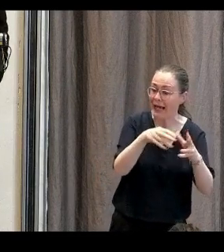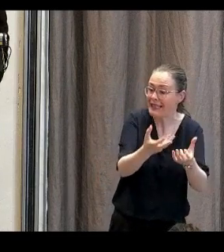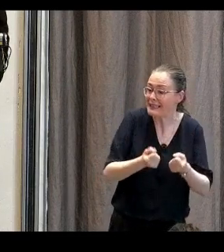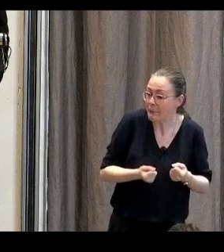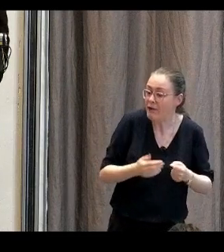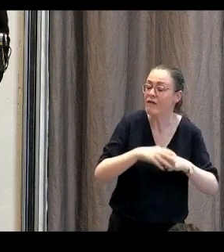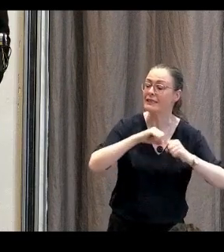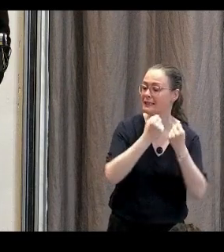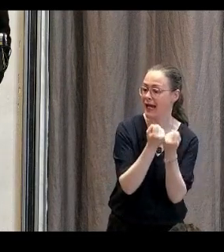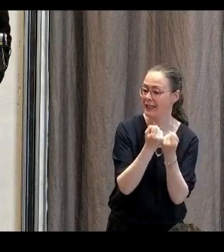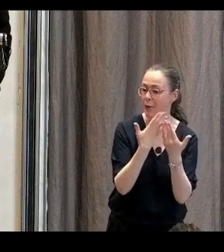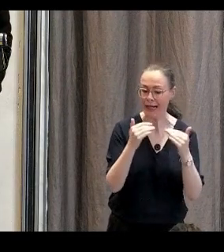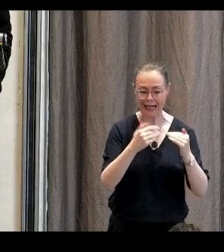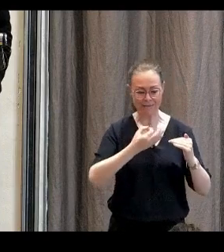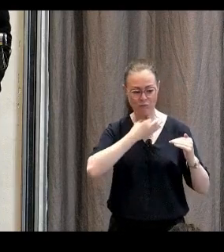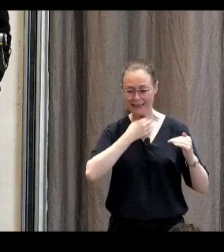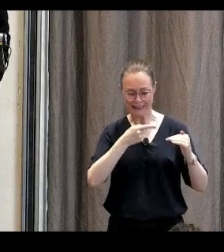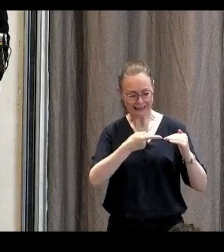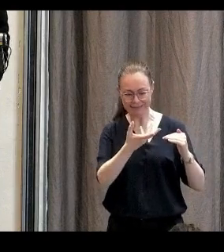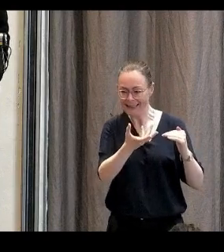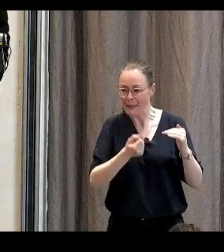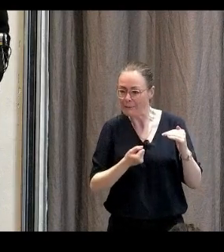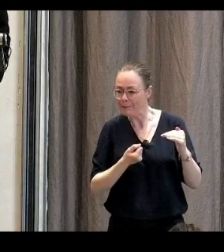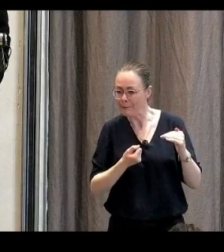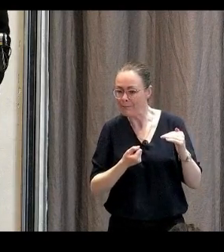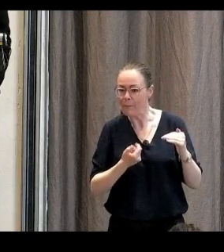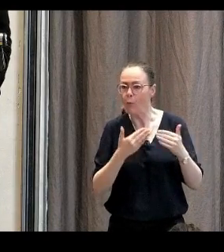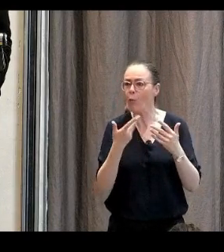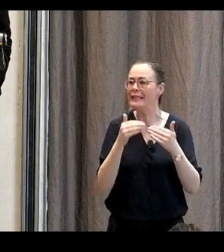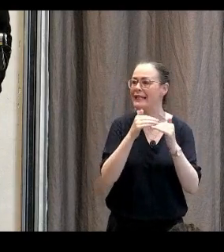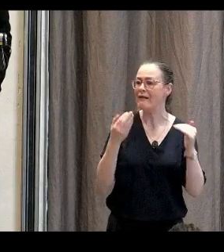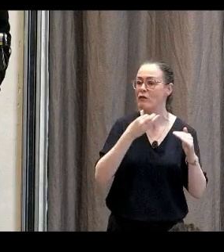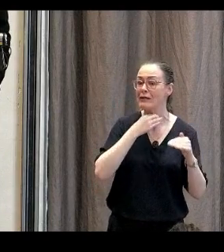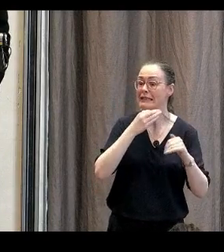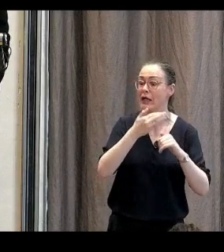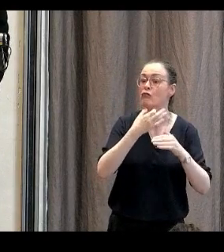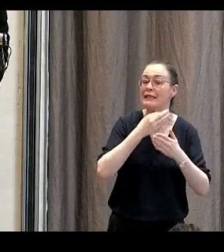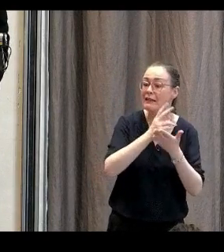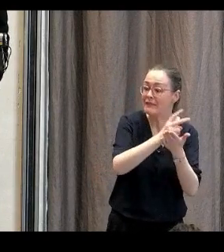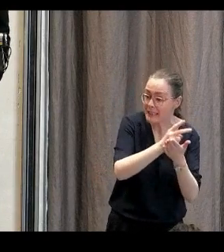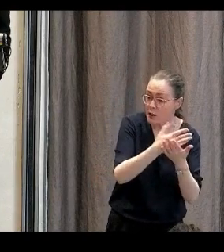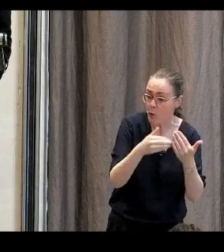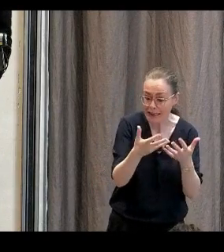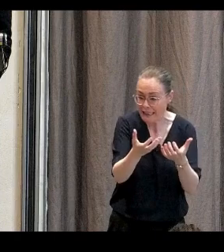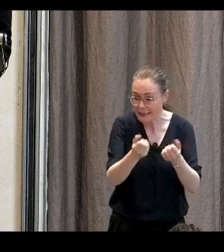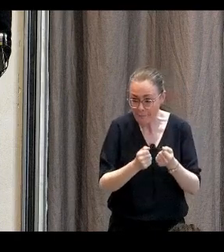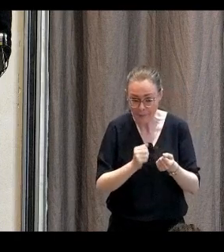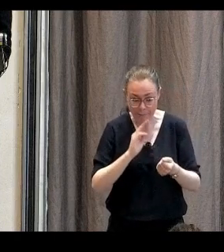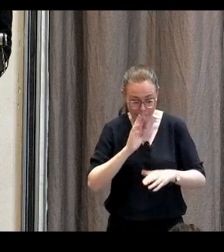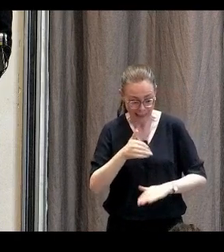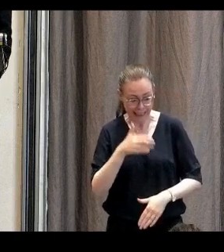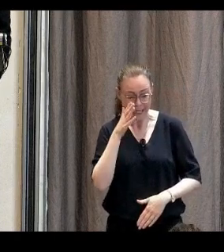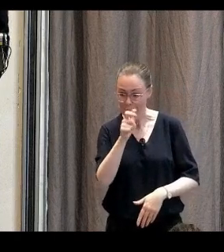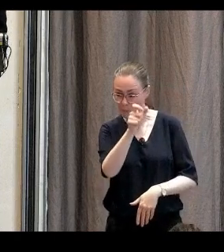to society, what level of risk is acceptable, what level of risk of seizure is acceptable to allow somebody